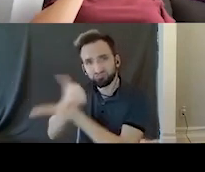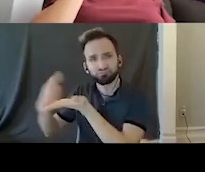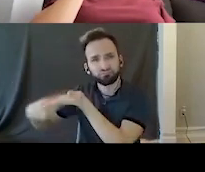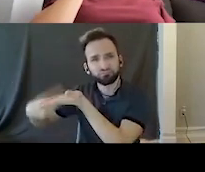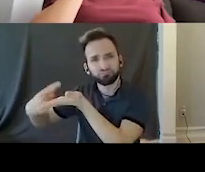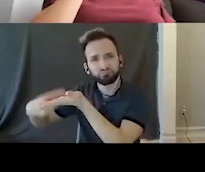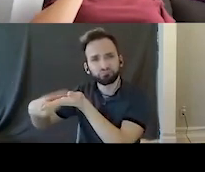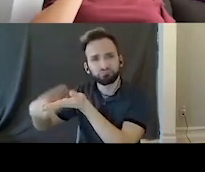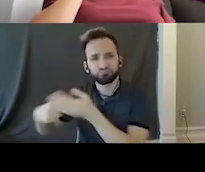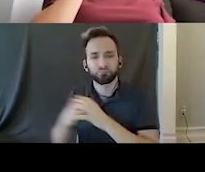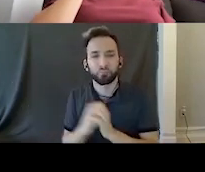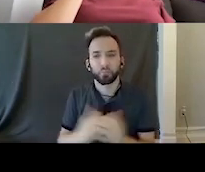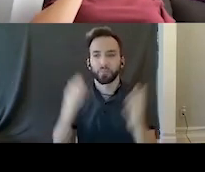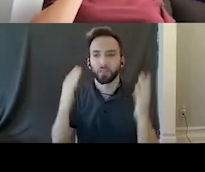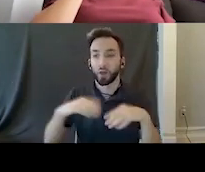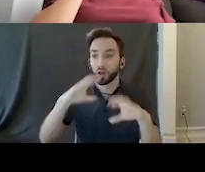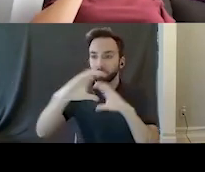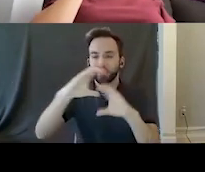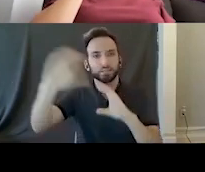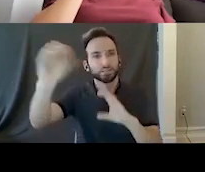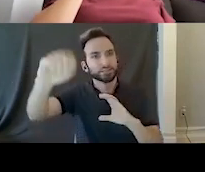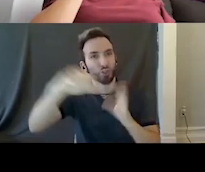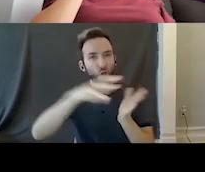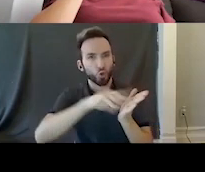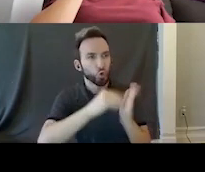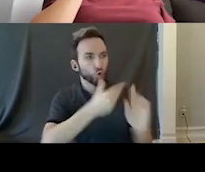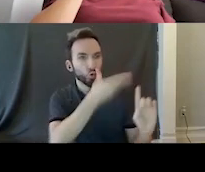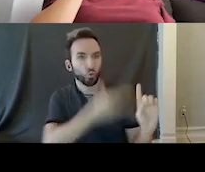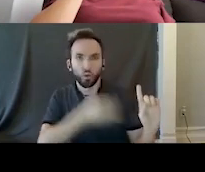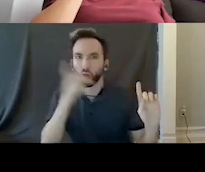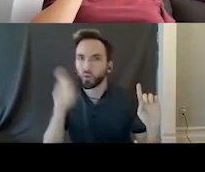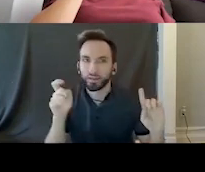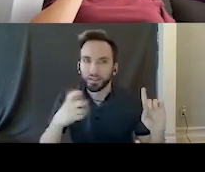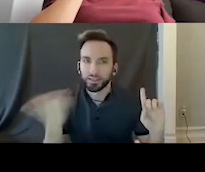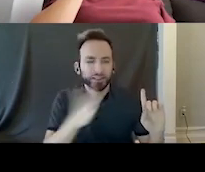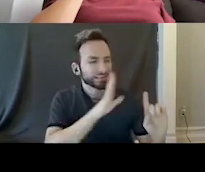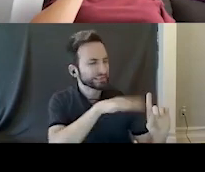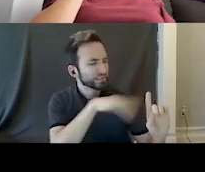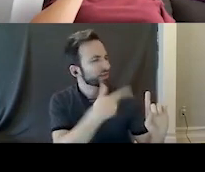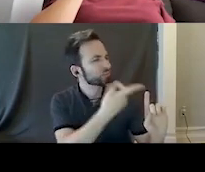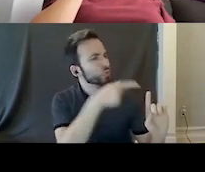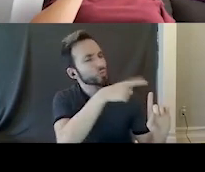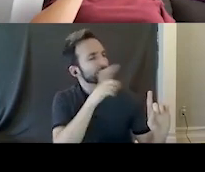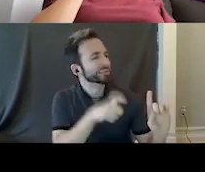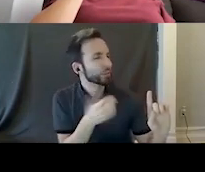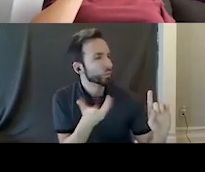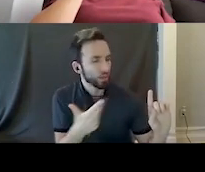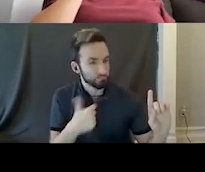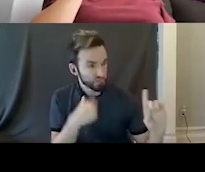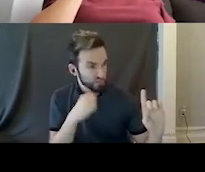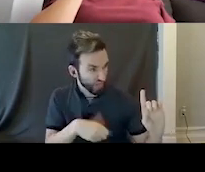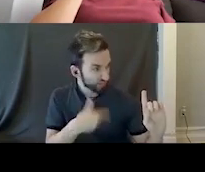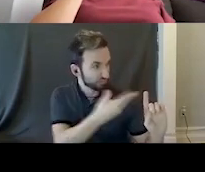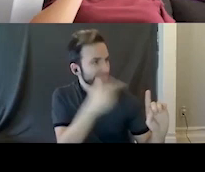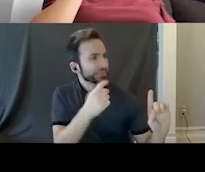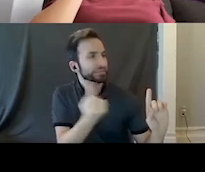Yeah, communication, talking about it with the student who has a disability. Hey, what do you need from me for me to help you? I